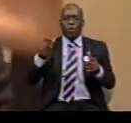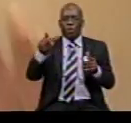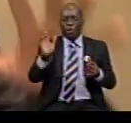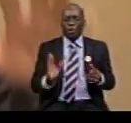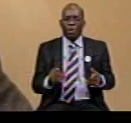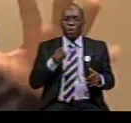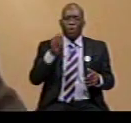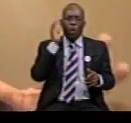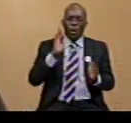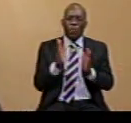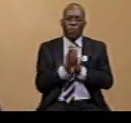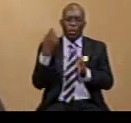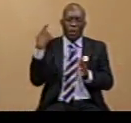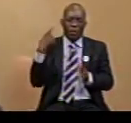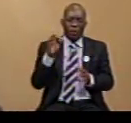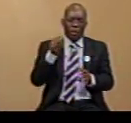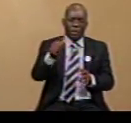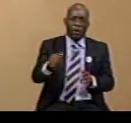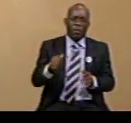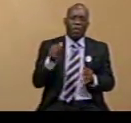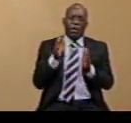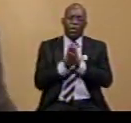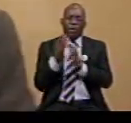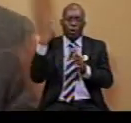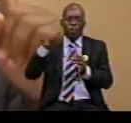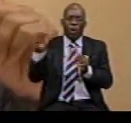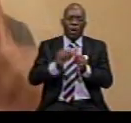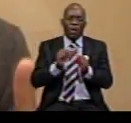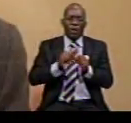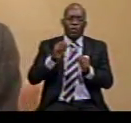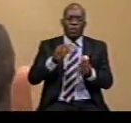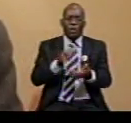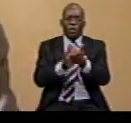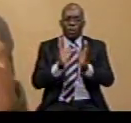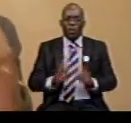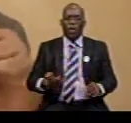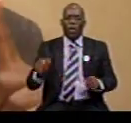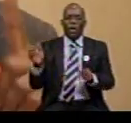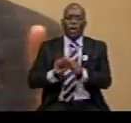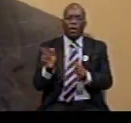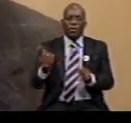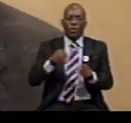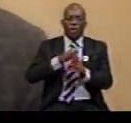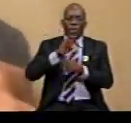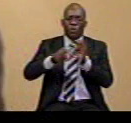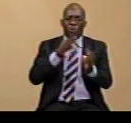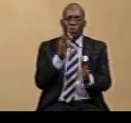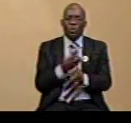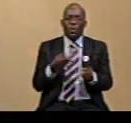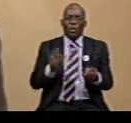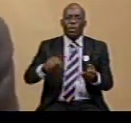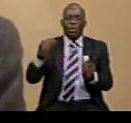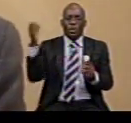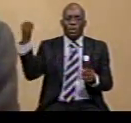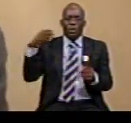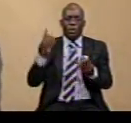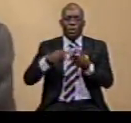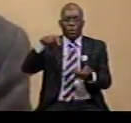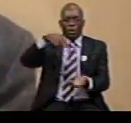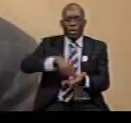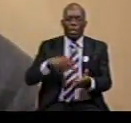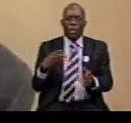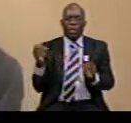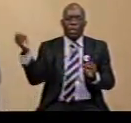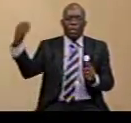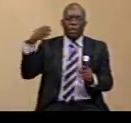for every believer across the globe. In this last day, the grace to stand, the grace to hold on to Jesus,